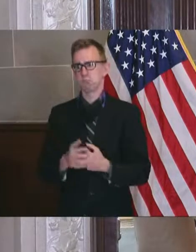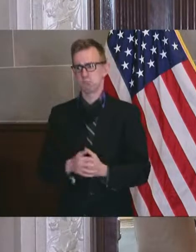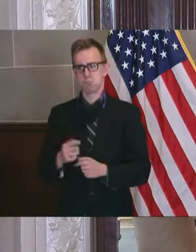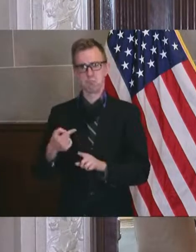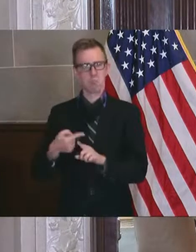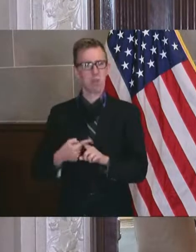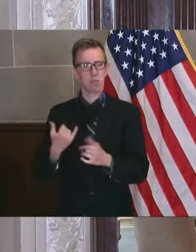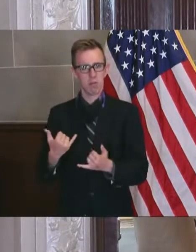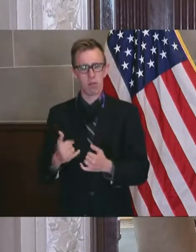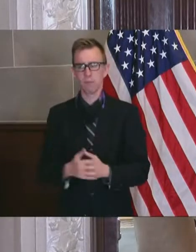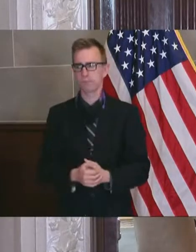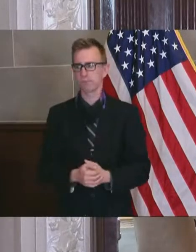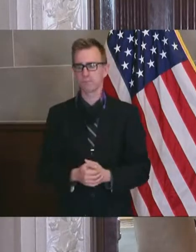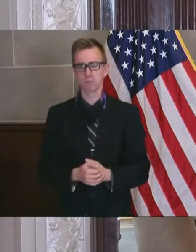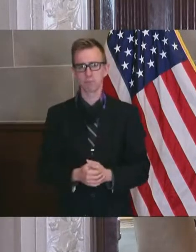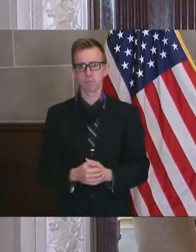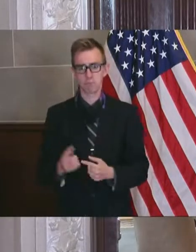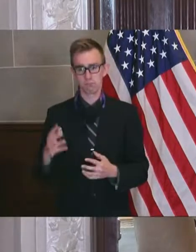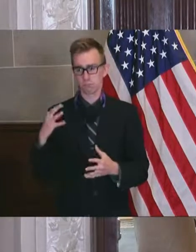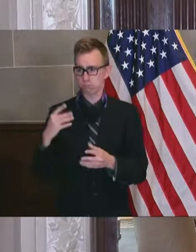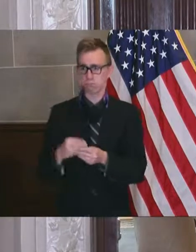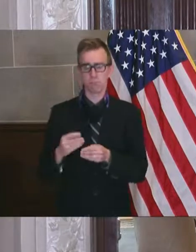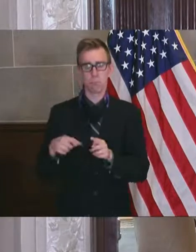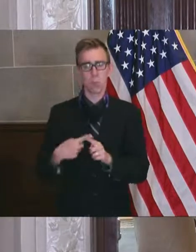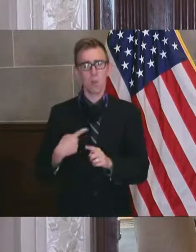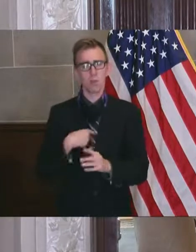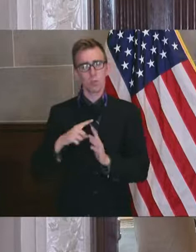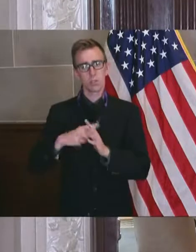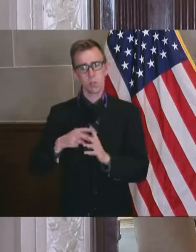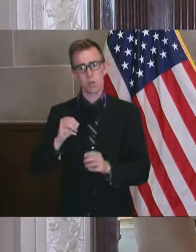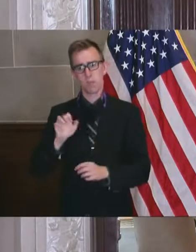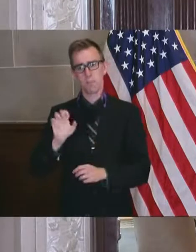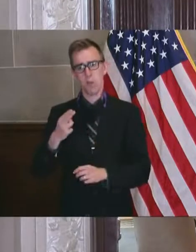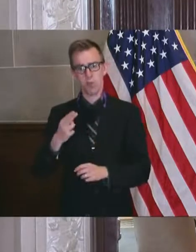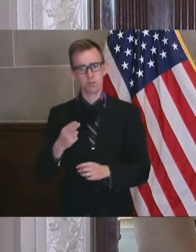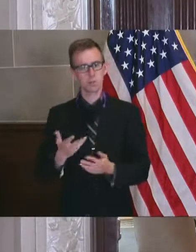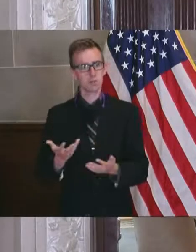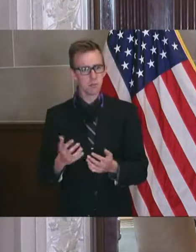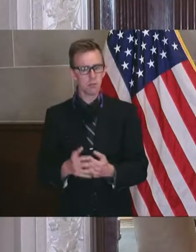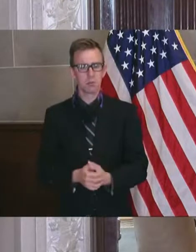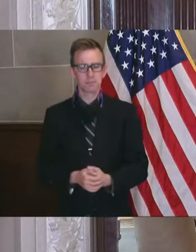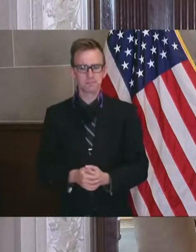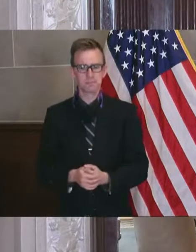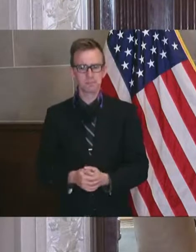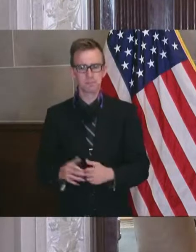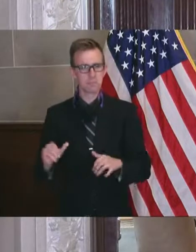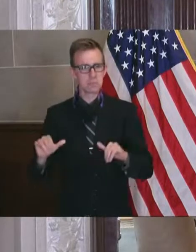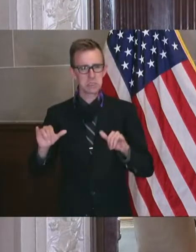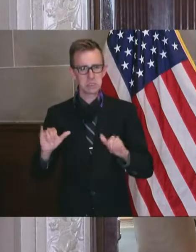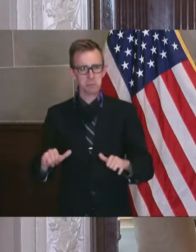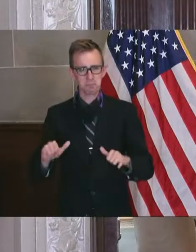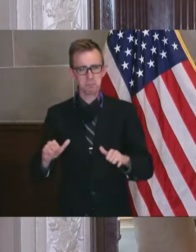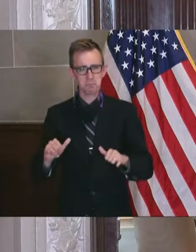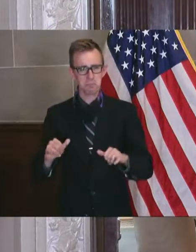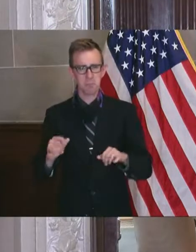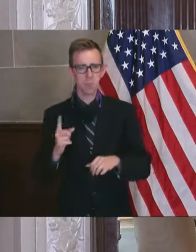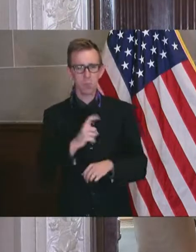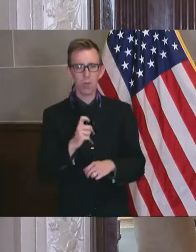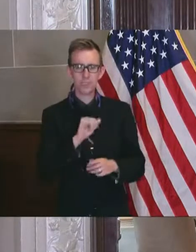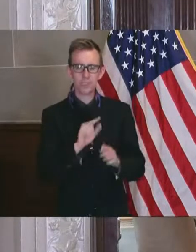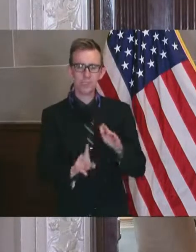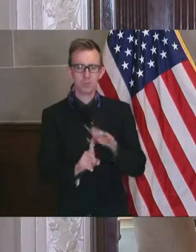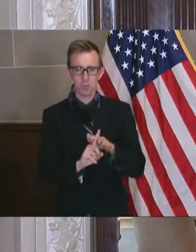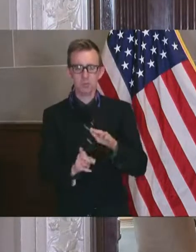months now. So what Same you're order saying- from the beginning when we started out in March. Look, it's the same question that has